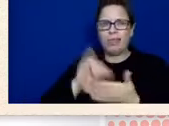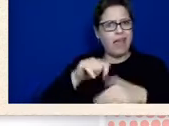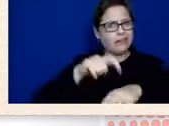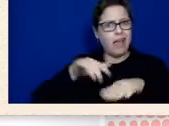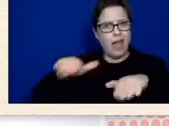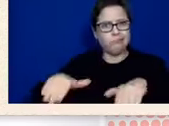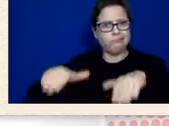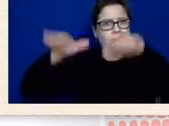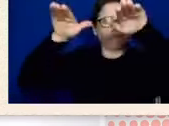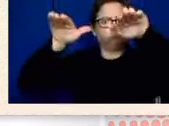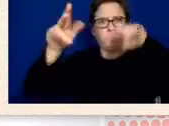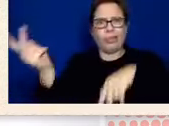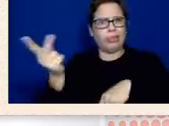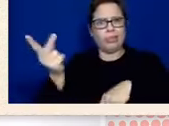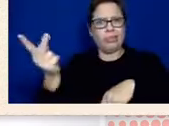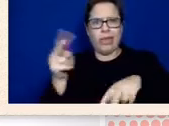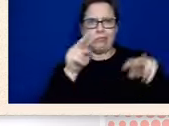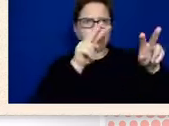me.